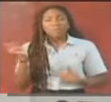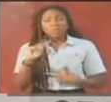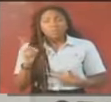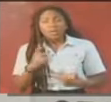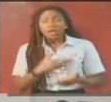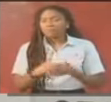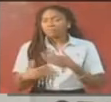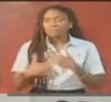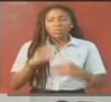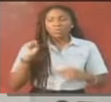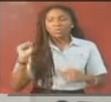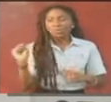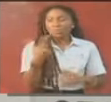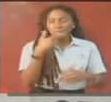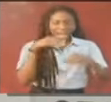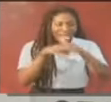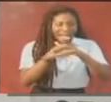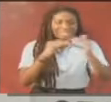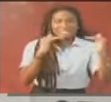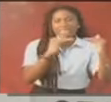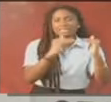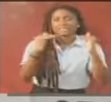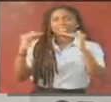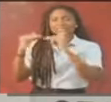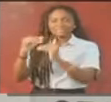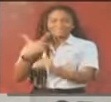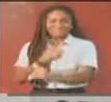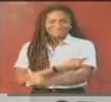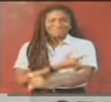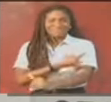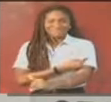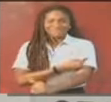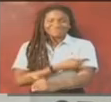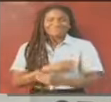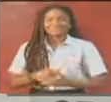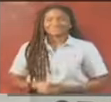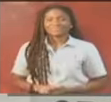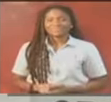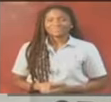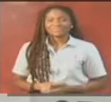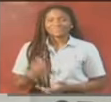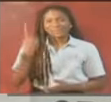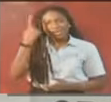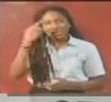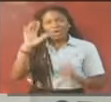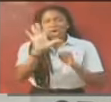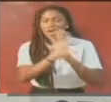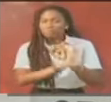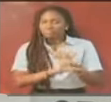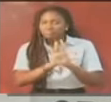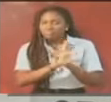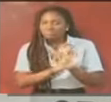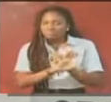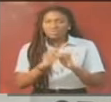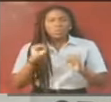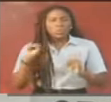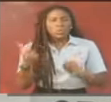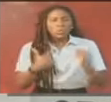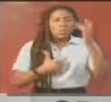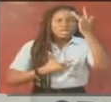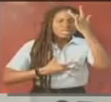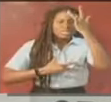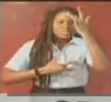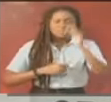one behind. Increase vaccination coverage of all antigens, raise awareness on how immunization